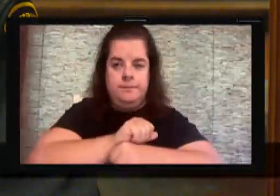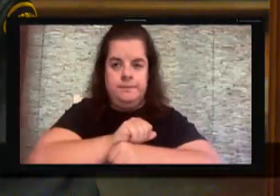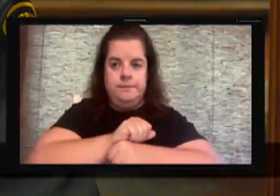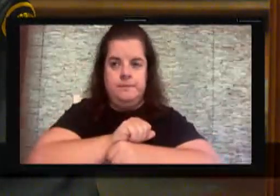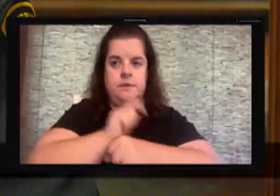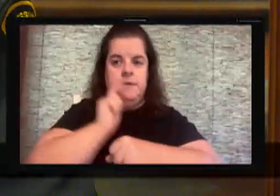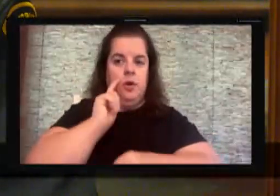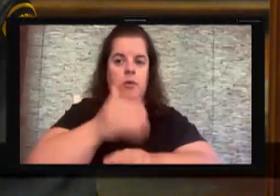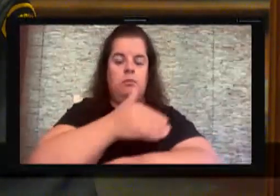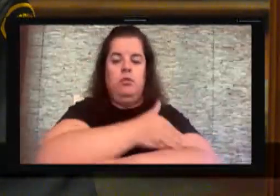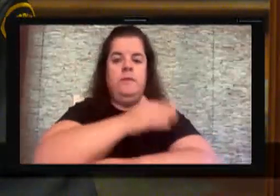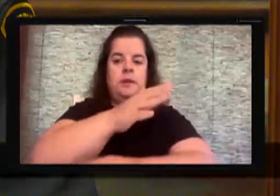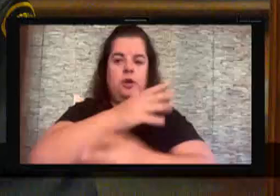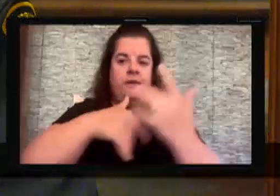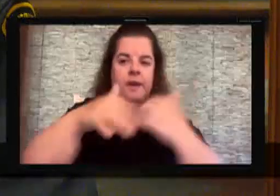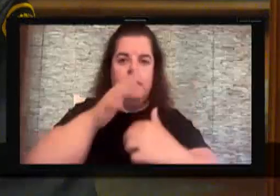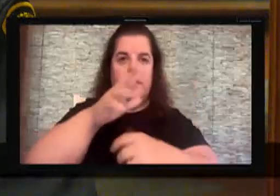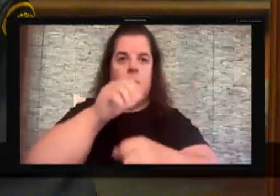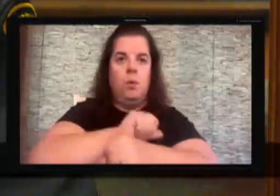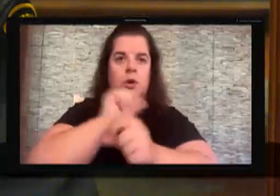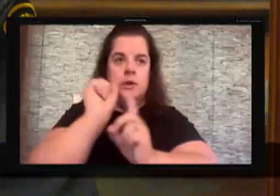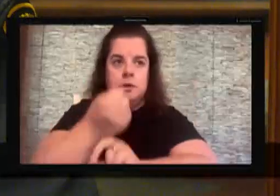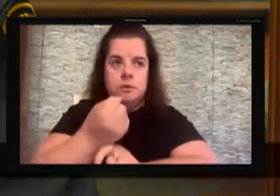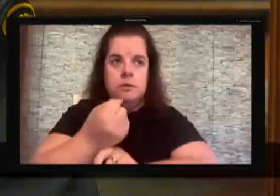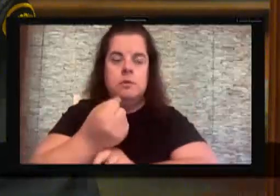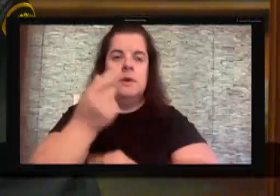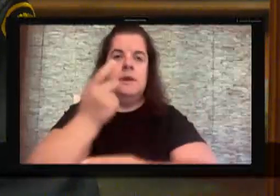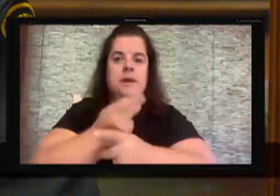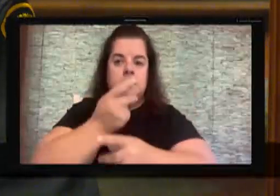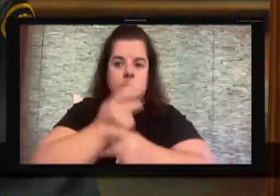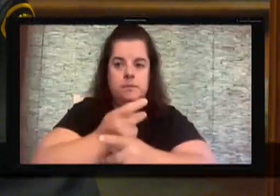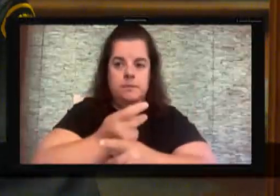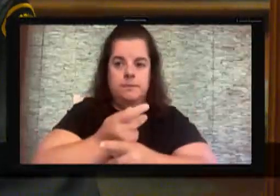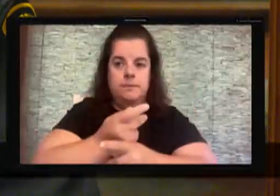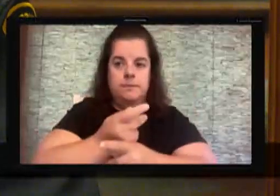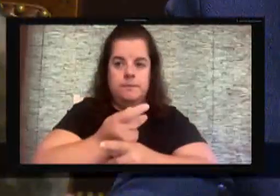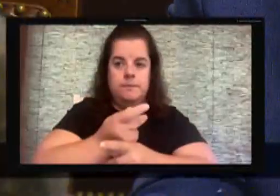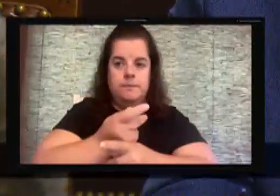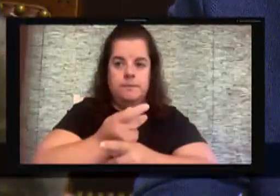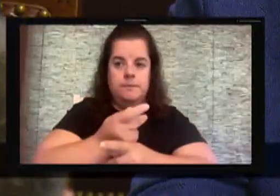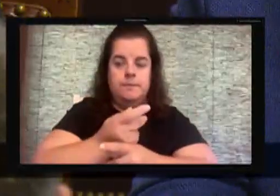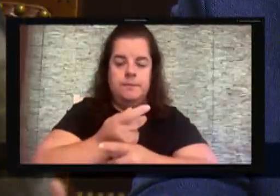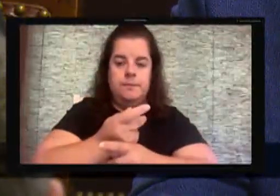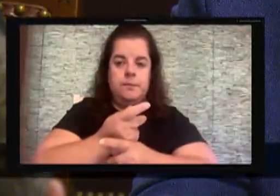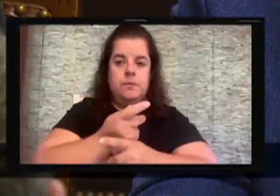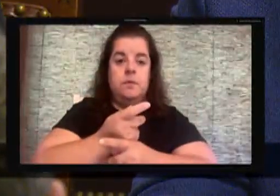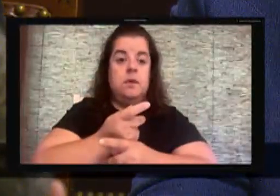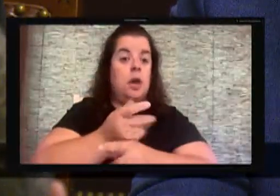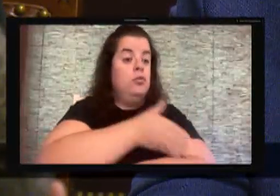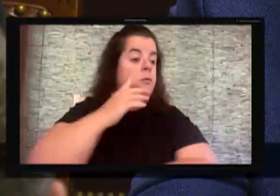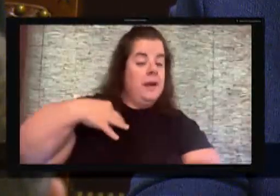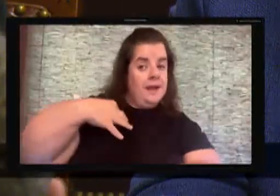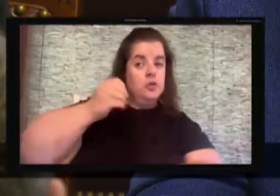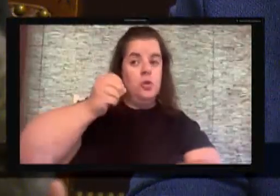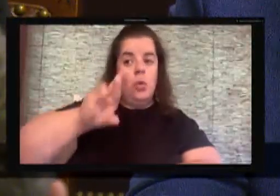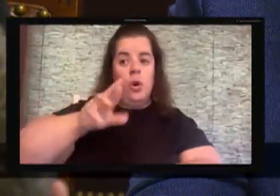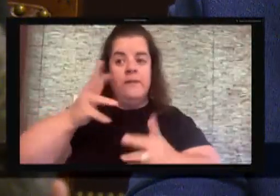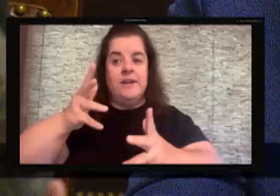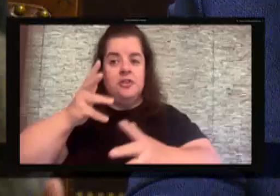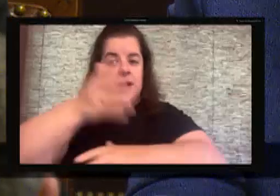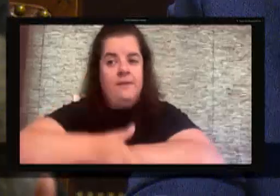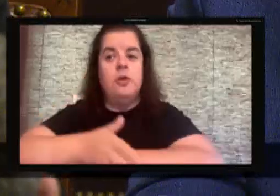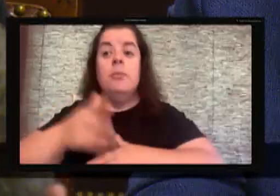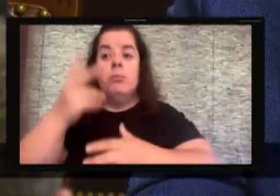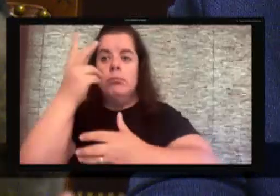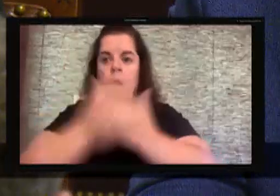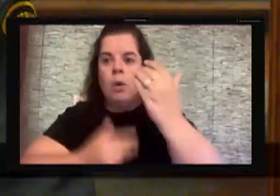environment, improve their working conditions, to keep them. So not only improve them as candidates or improve them both. After they, okay. Both. After, okay. So